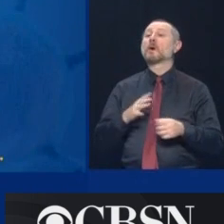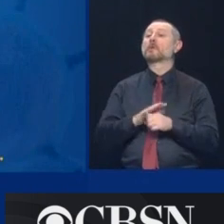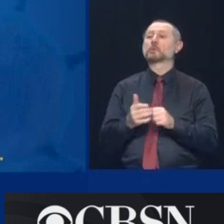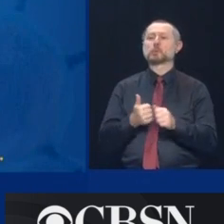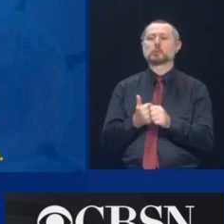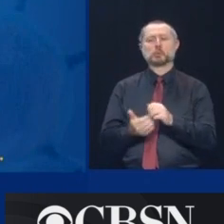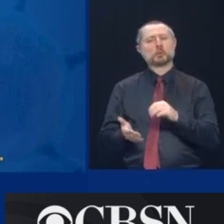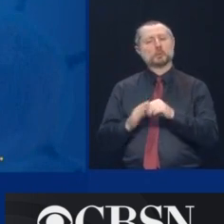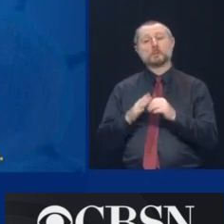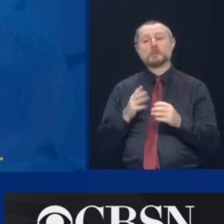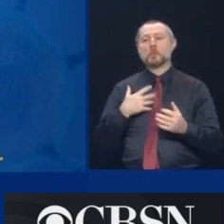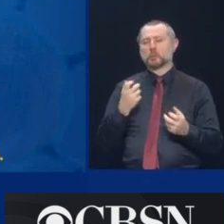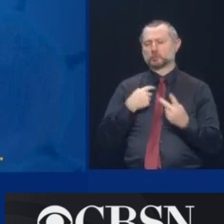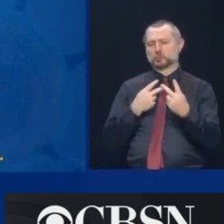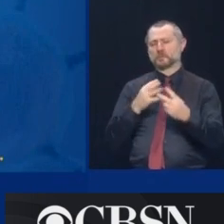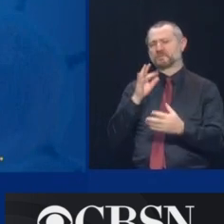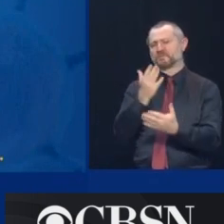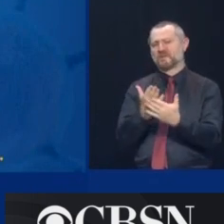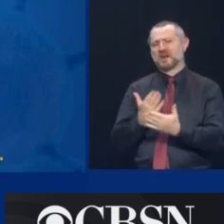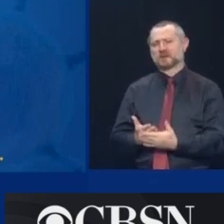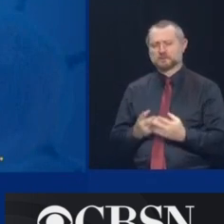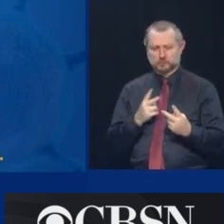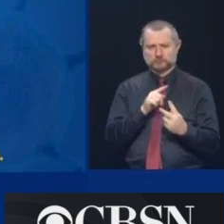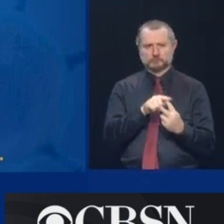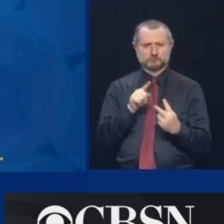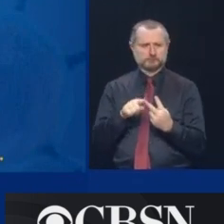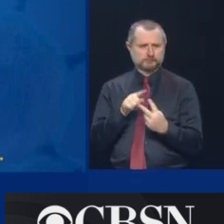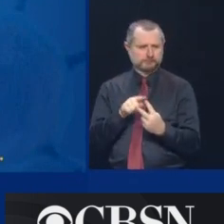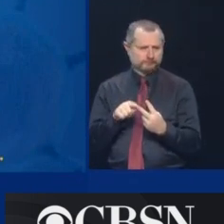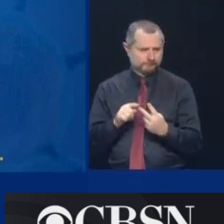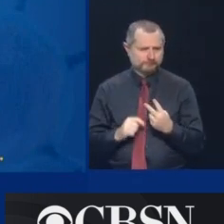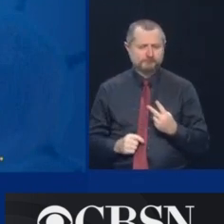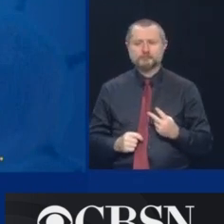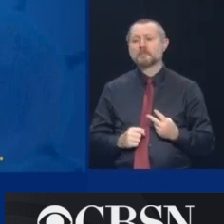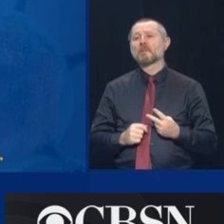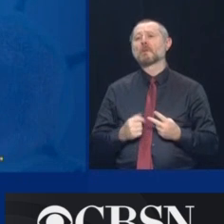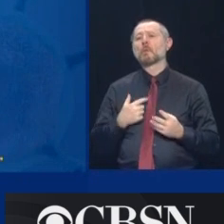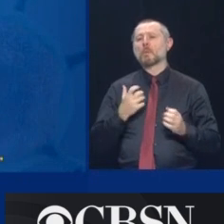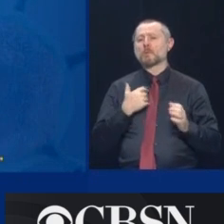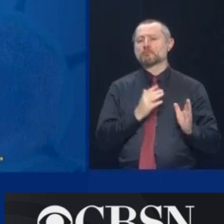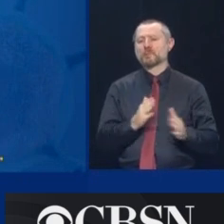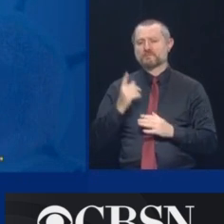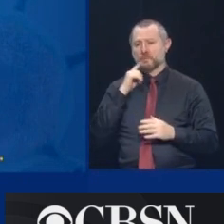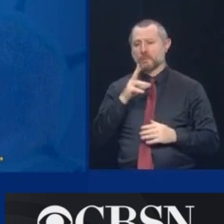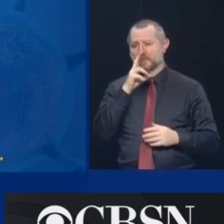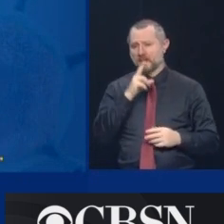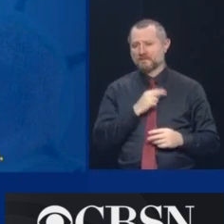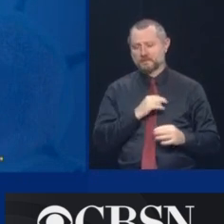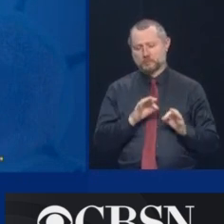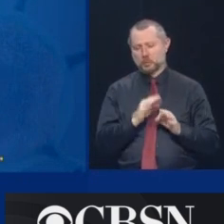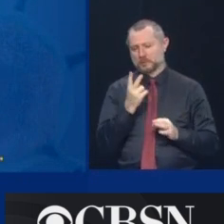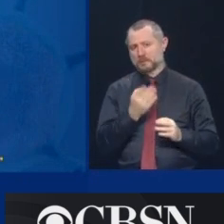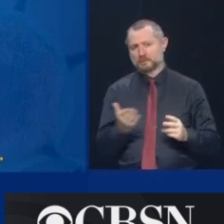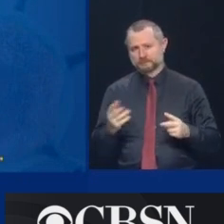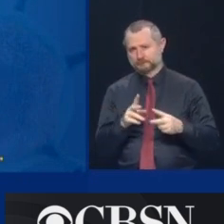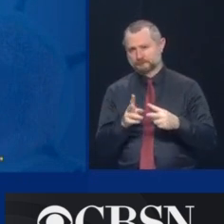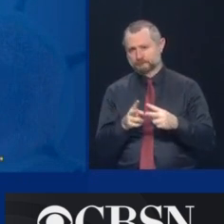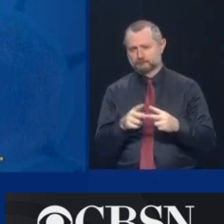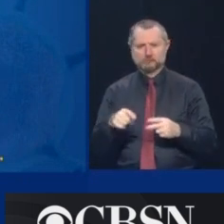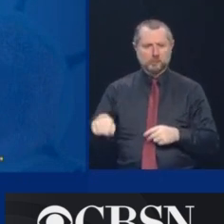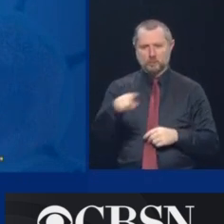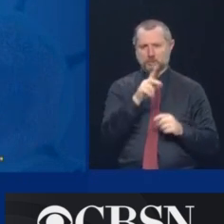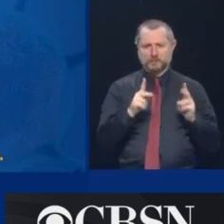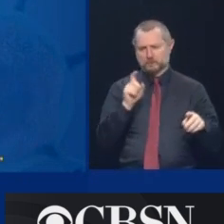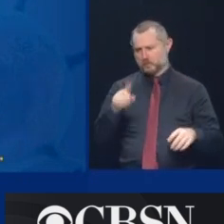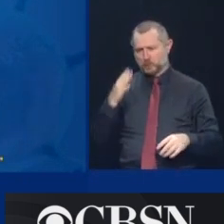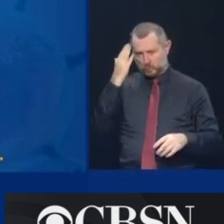two facts, because we're getting ready for Thanksgiving. But two facts that people need to understand